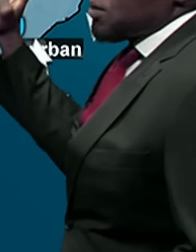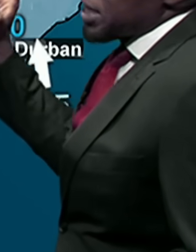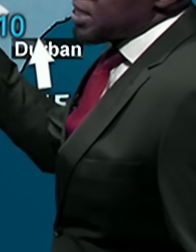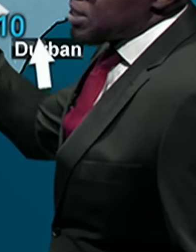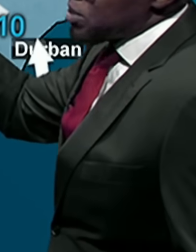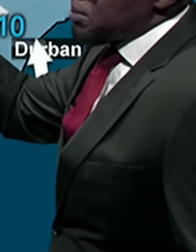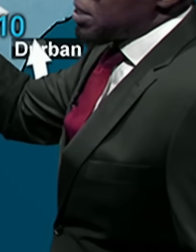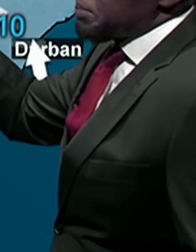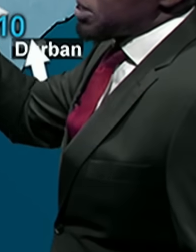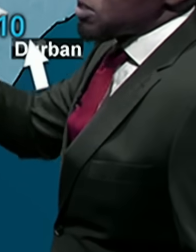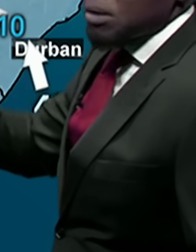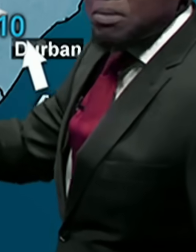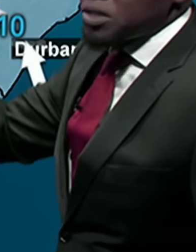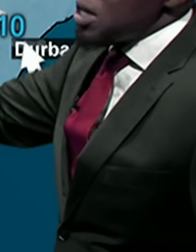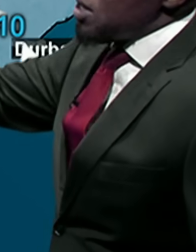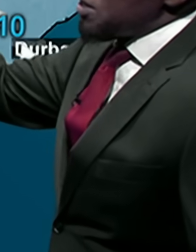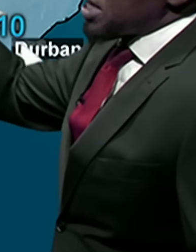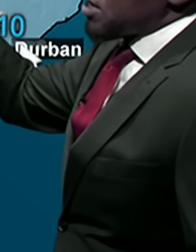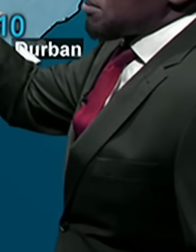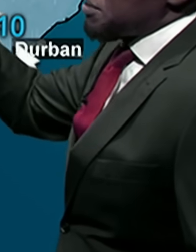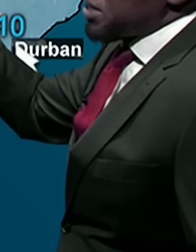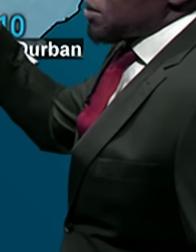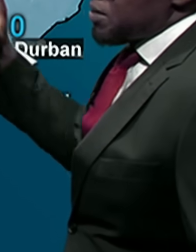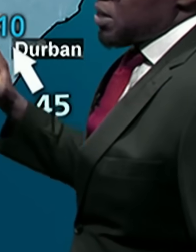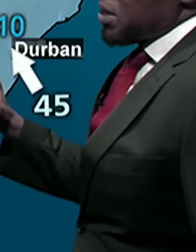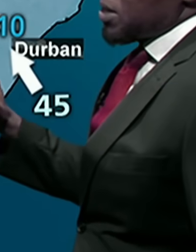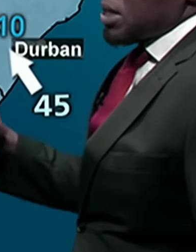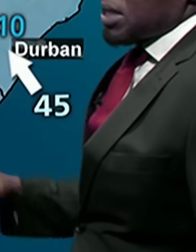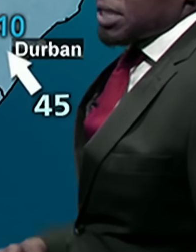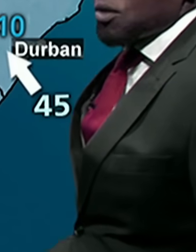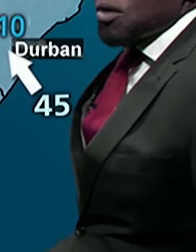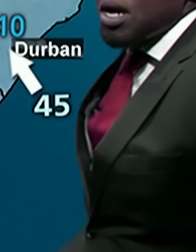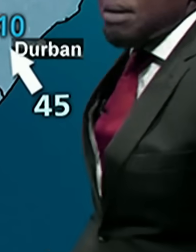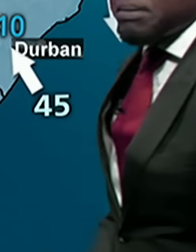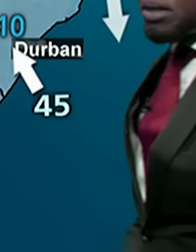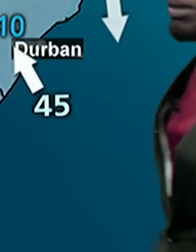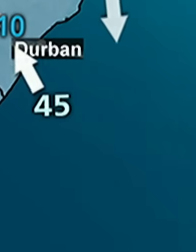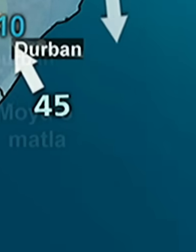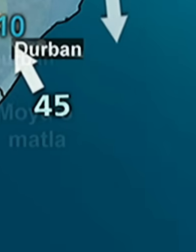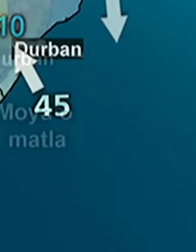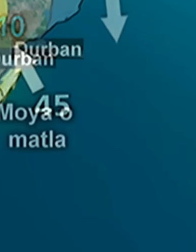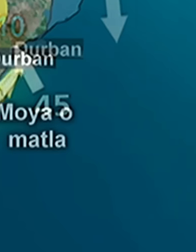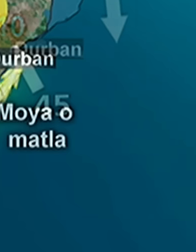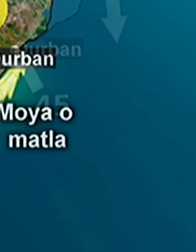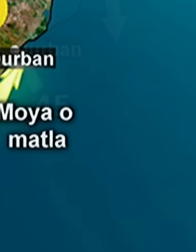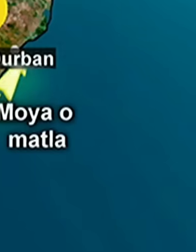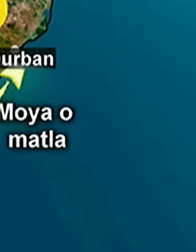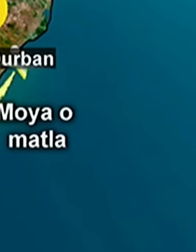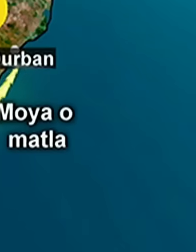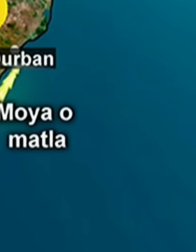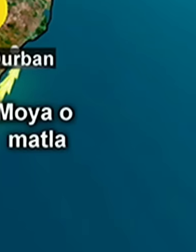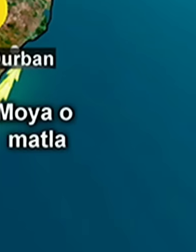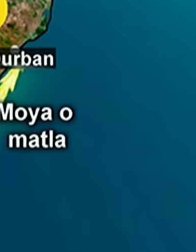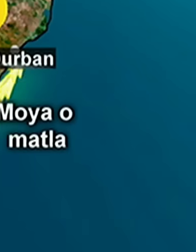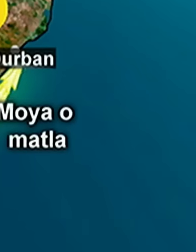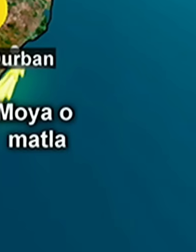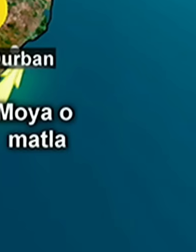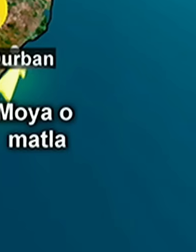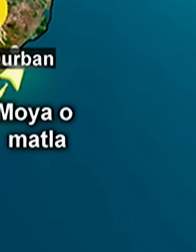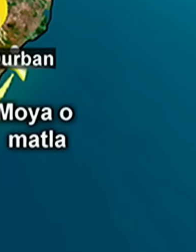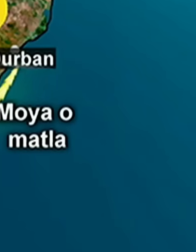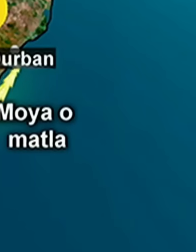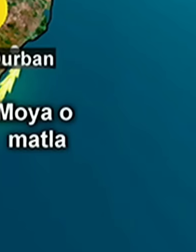ka polokwane sentse go shebile hona ka Pretoria mo mlodi le hona ka ro mafikeng o tlafile hona ka thekong ba bra blipe ba tse tlhokomedisa hore ha lo simba ga